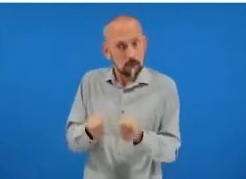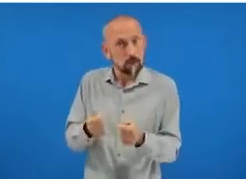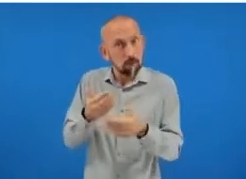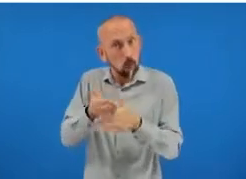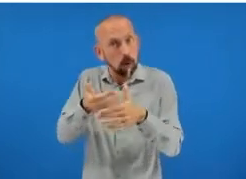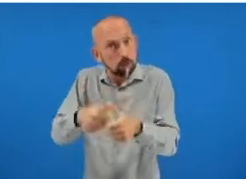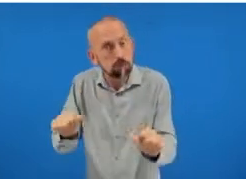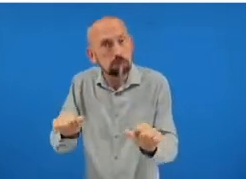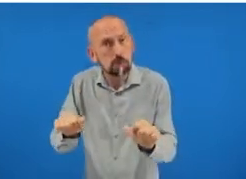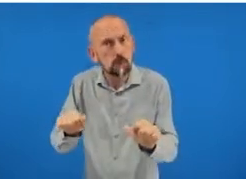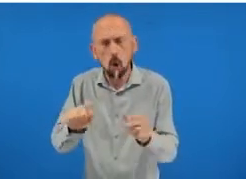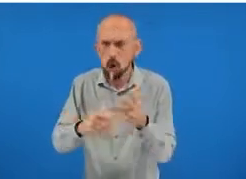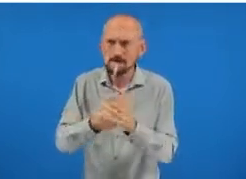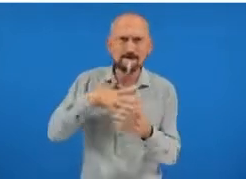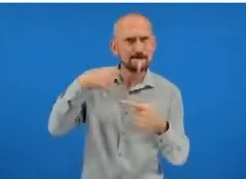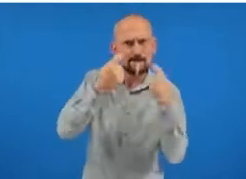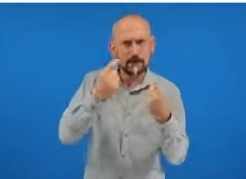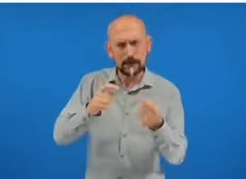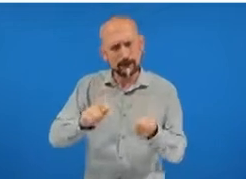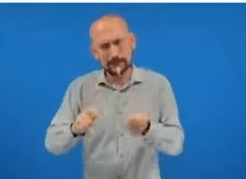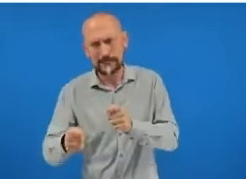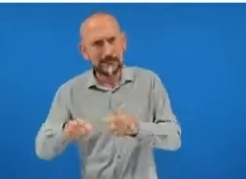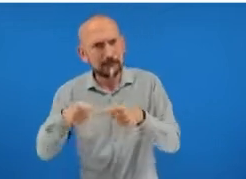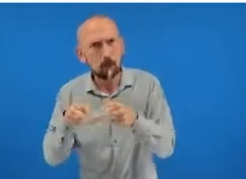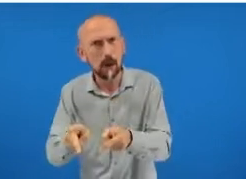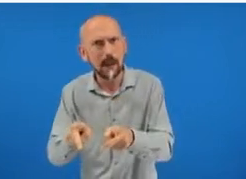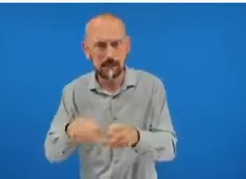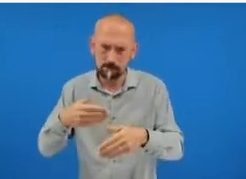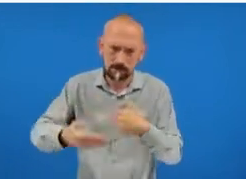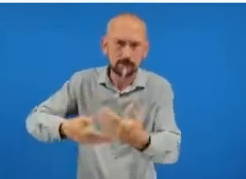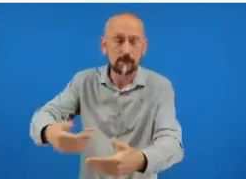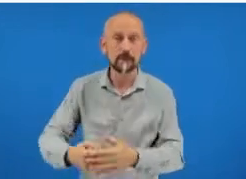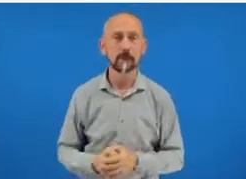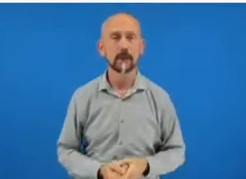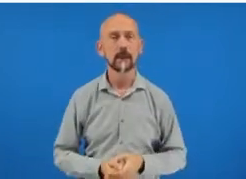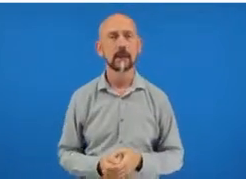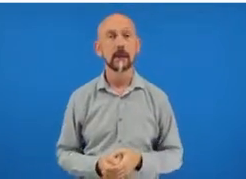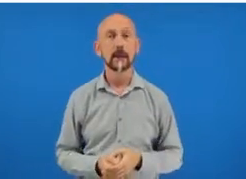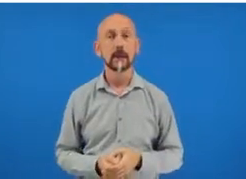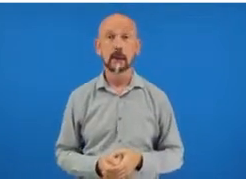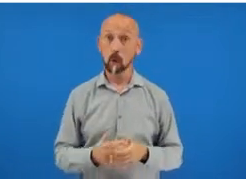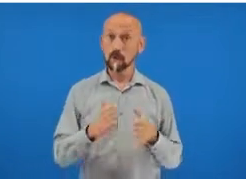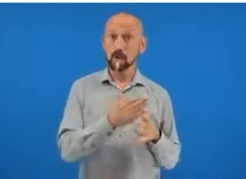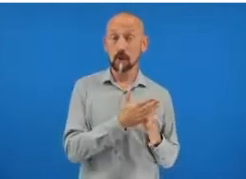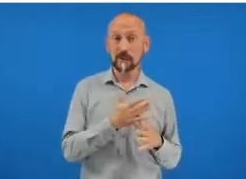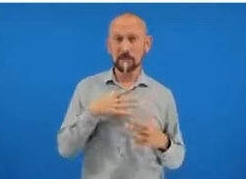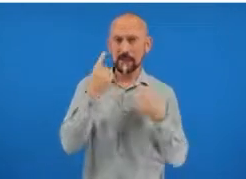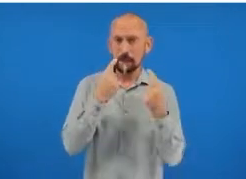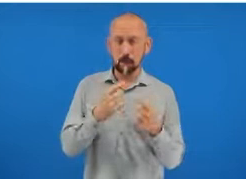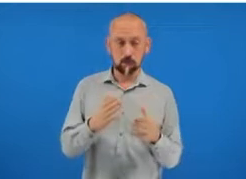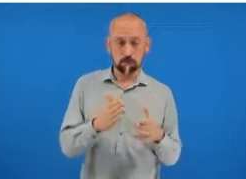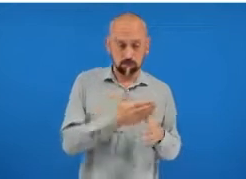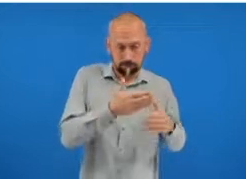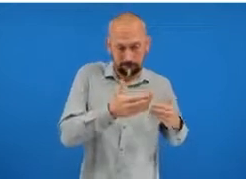we need to go next in therapy. So let's start firstly by looking a bit closer at how questionnaires help us map out